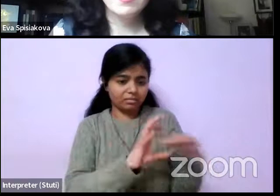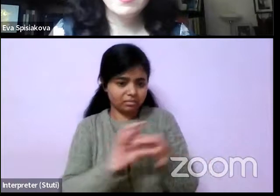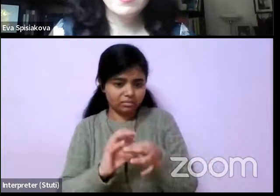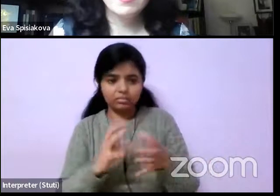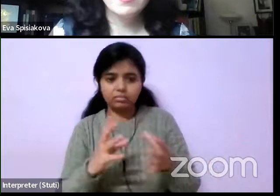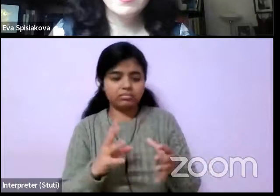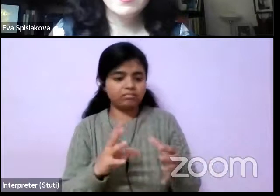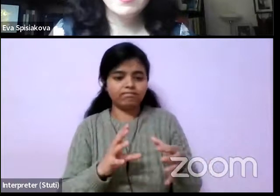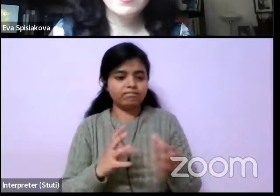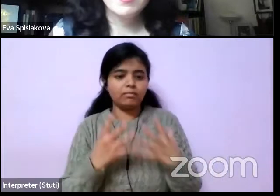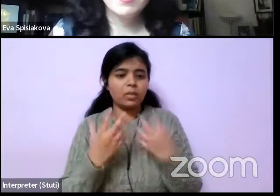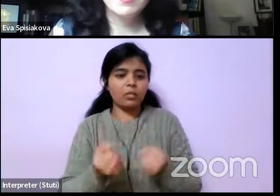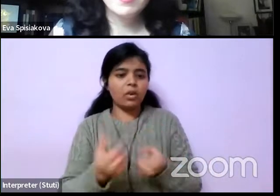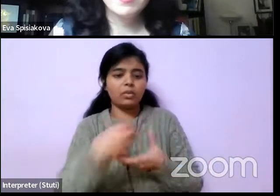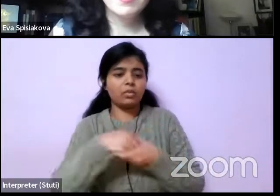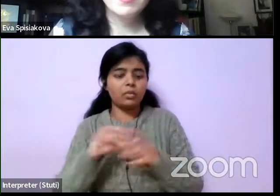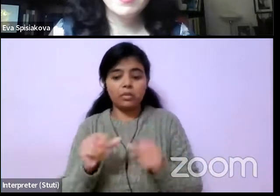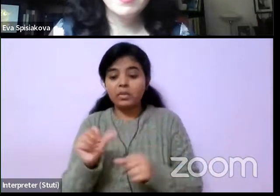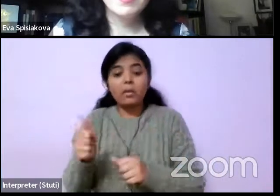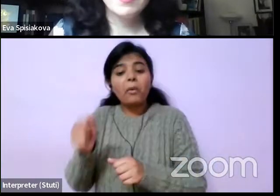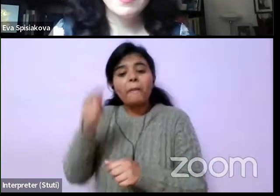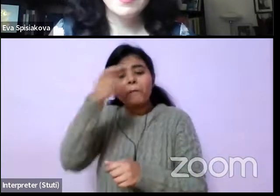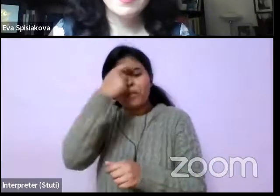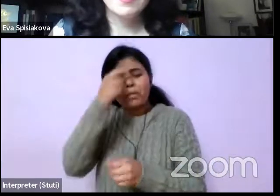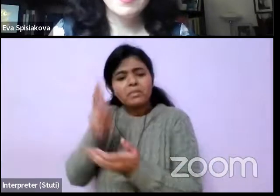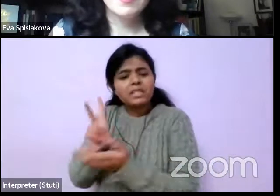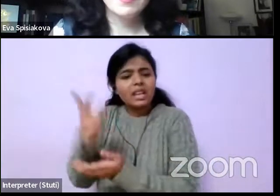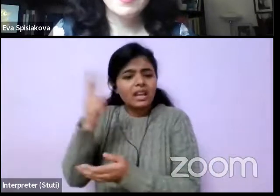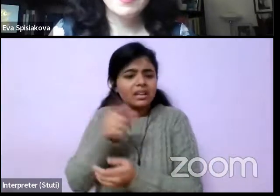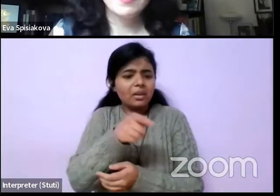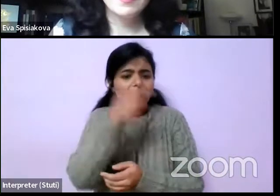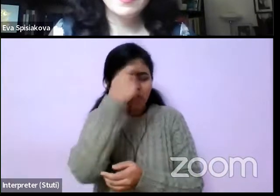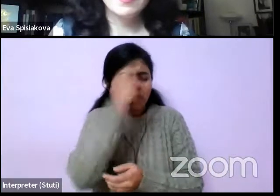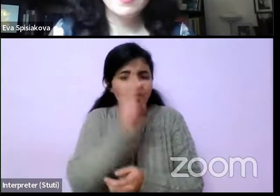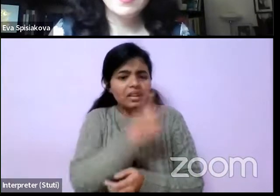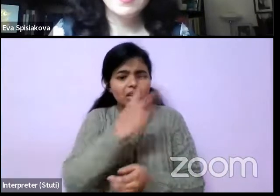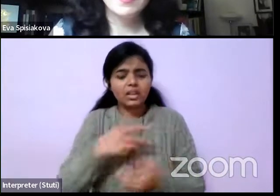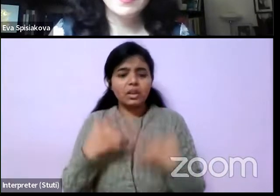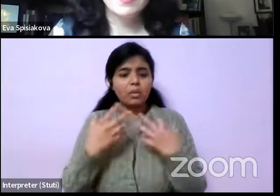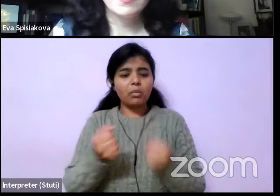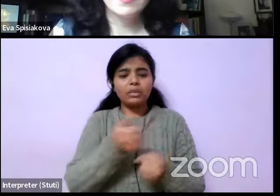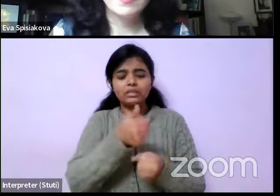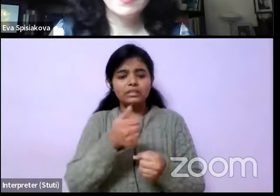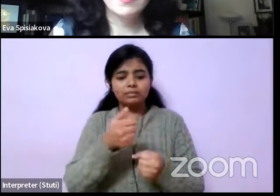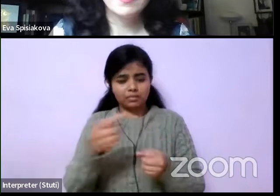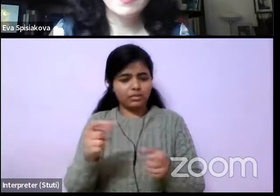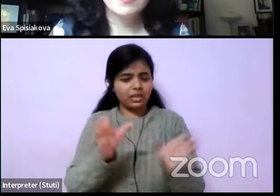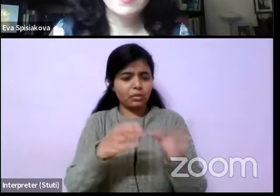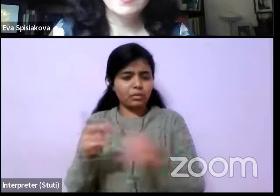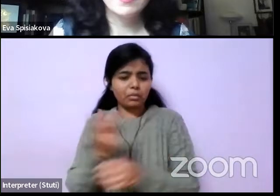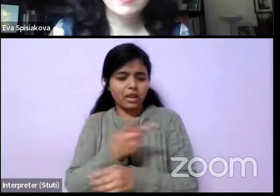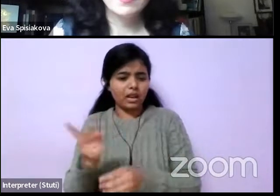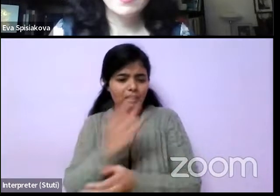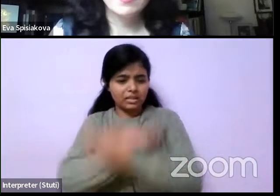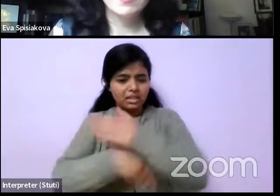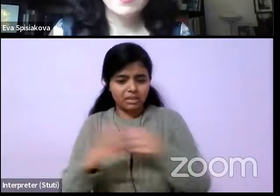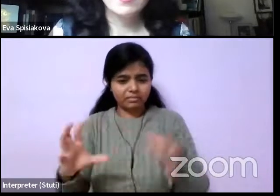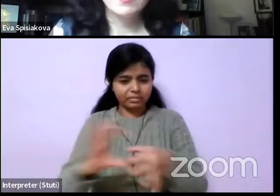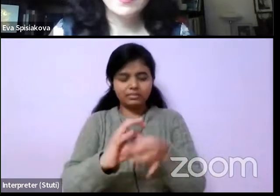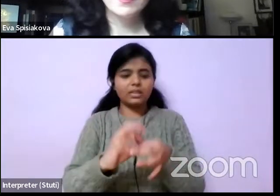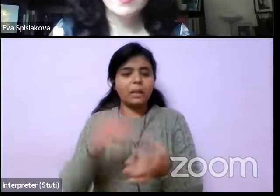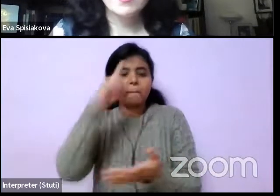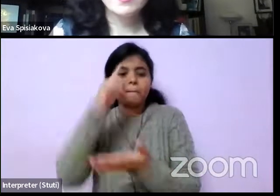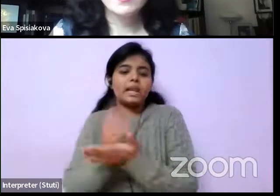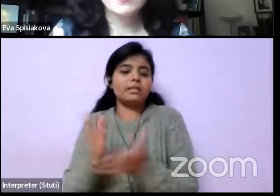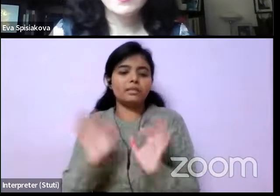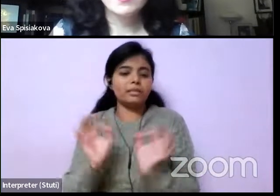be unique. Their problems are different. They don't believe in cross disability movement. So these are certain, in a way,